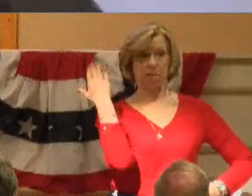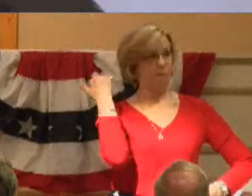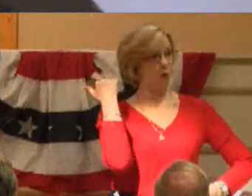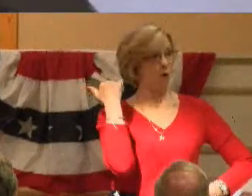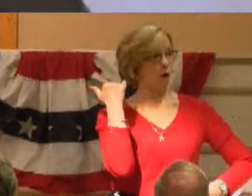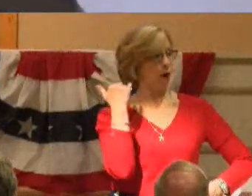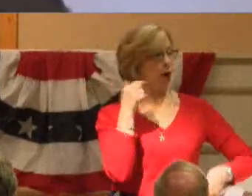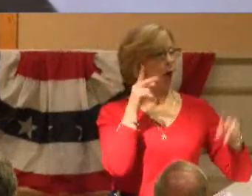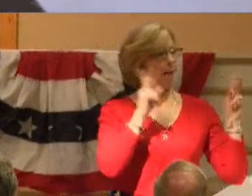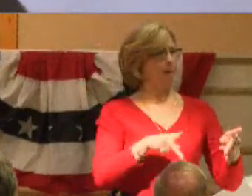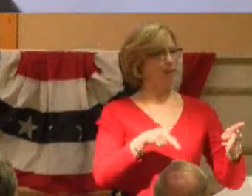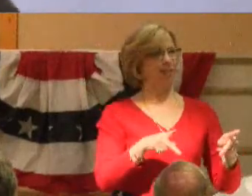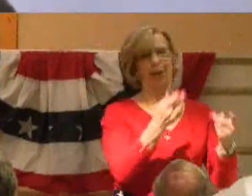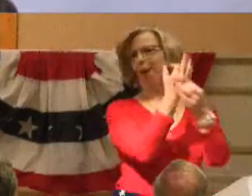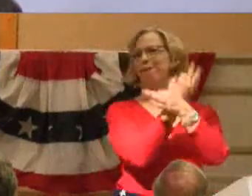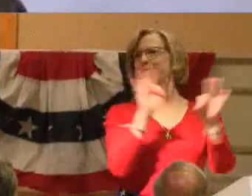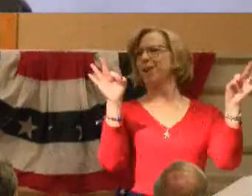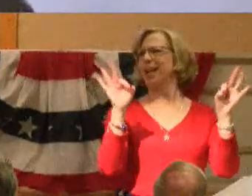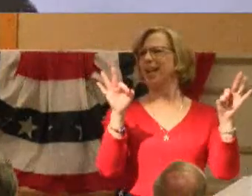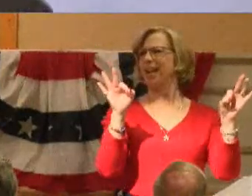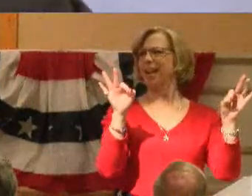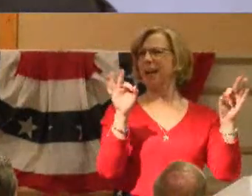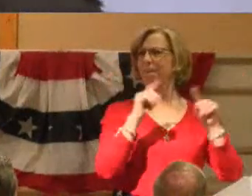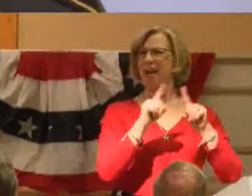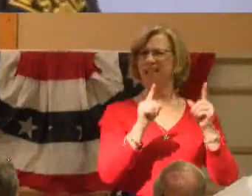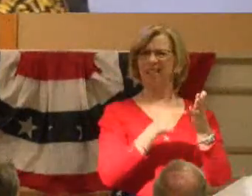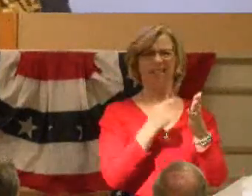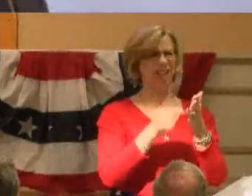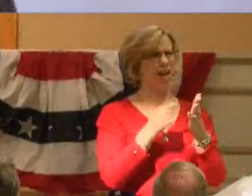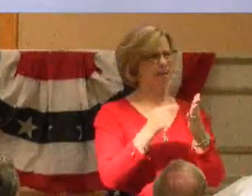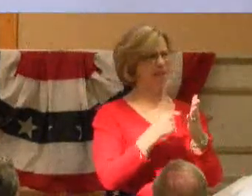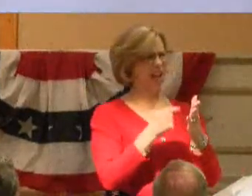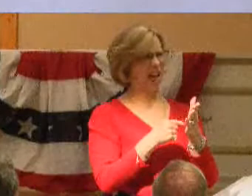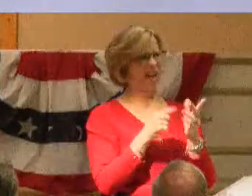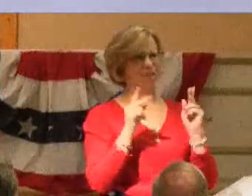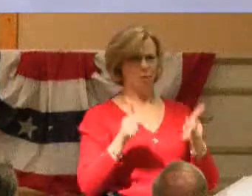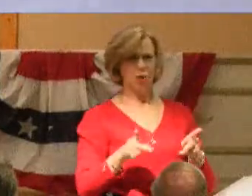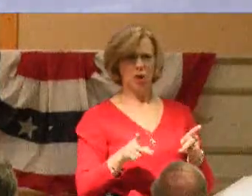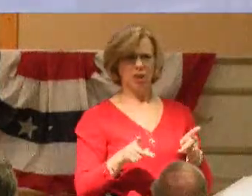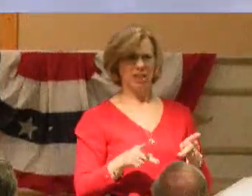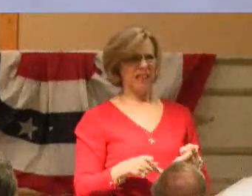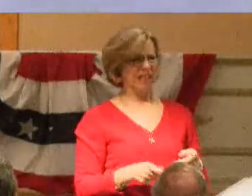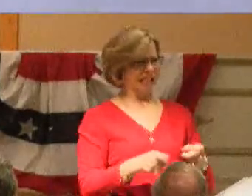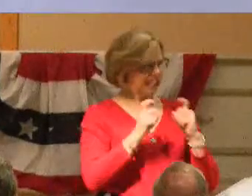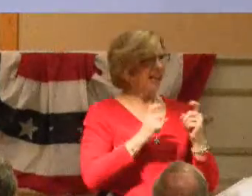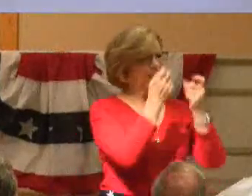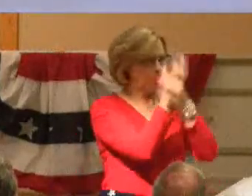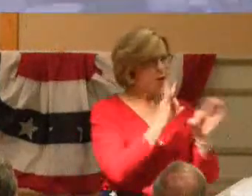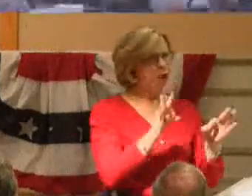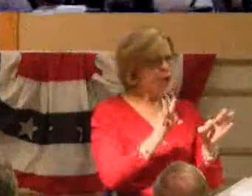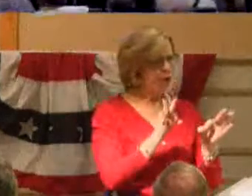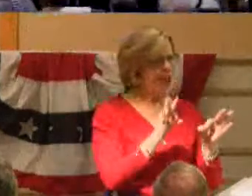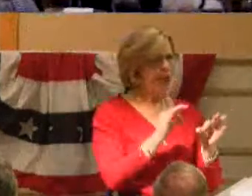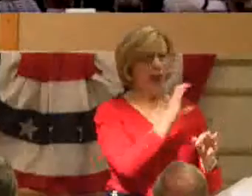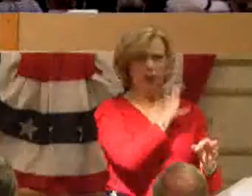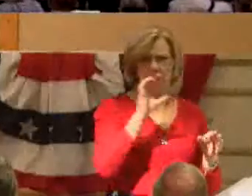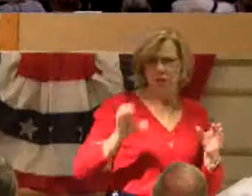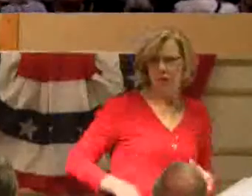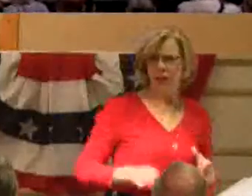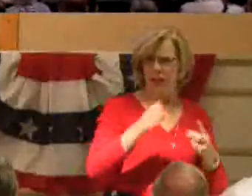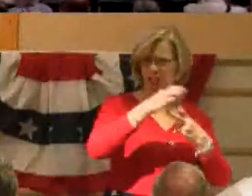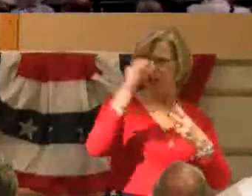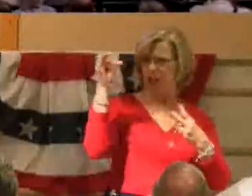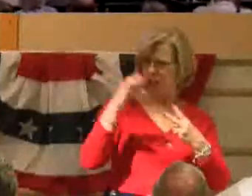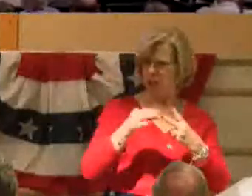person that was completely free. But sometimes people who have been made free, even as Christians, will choose,